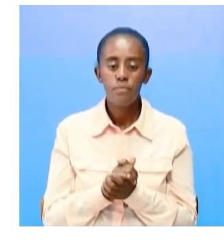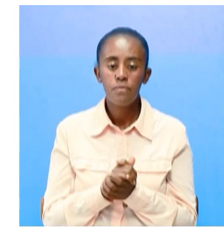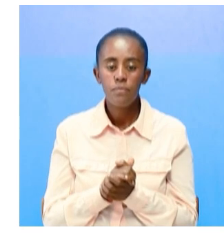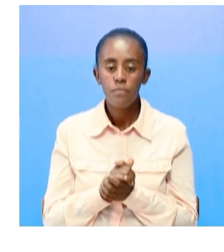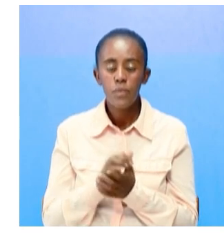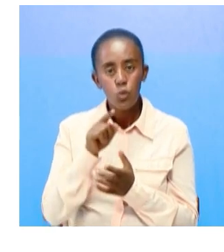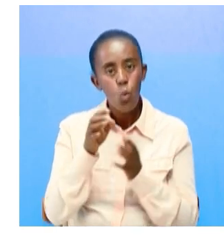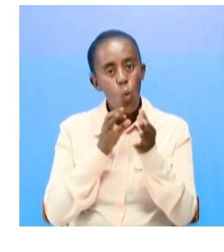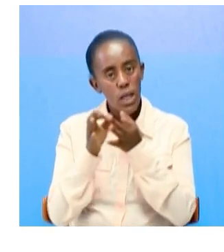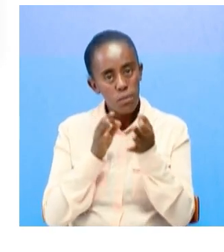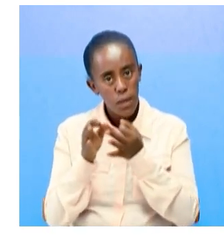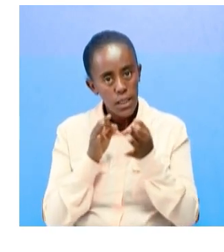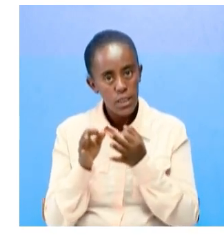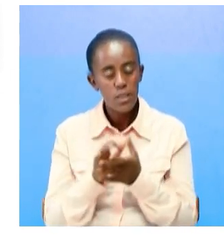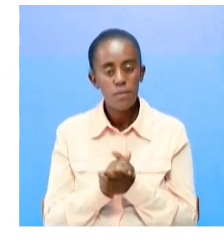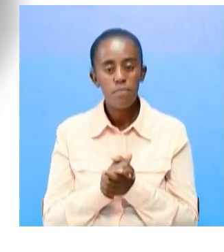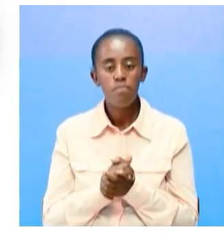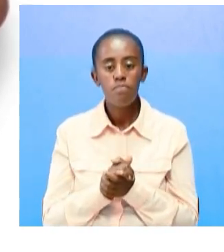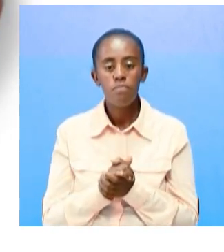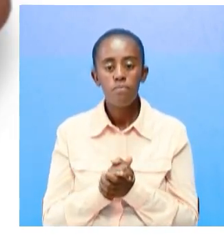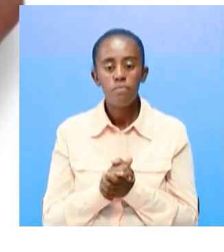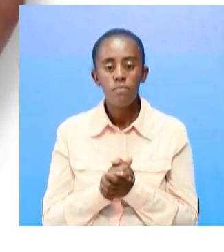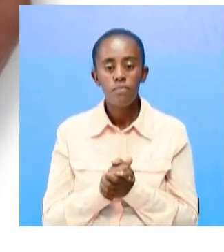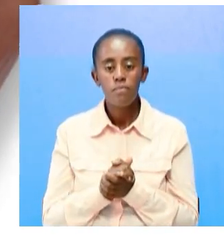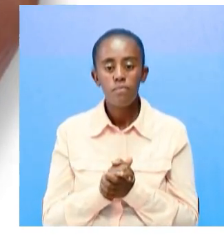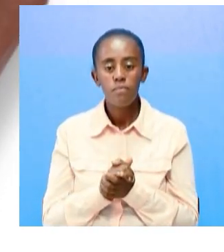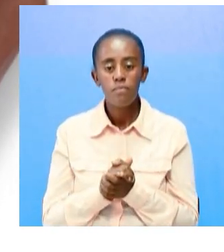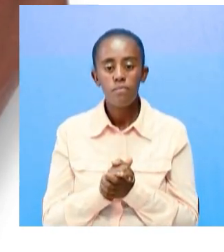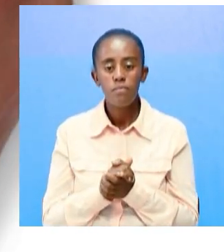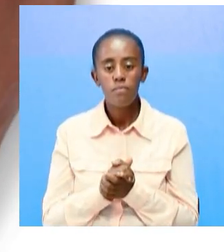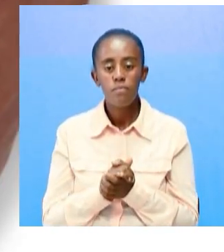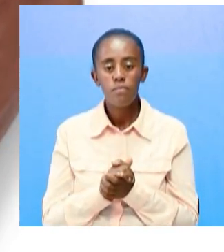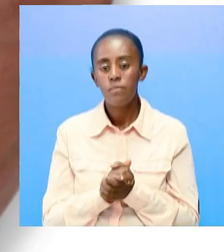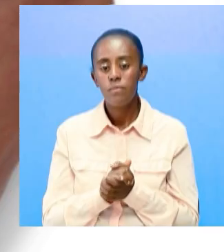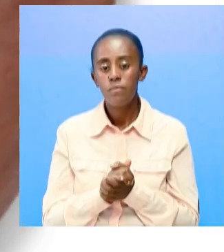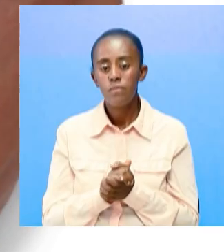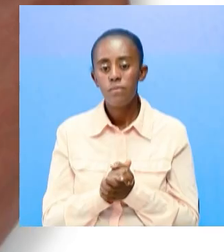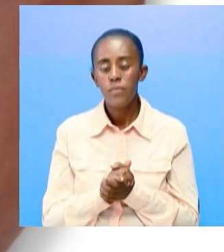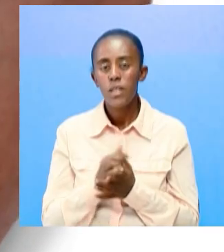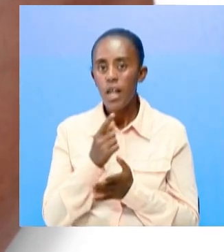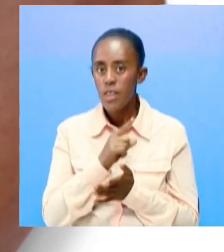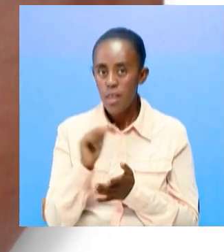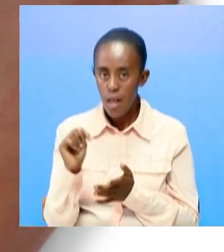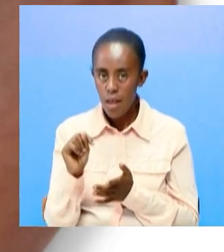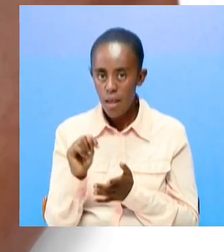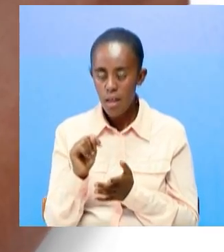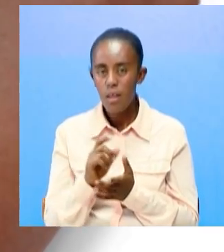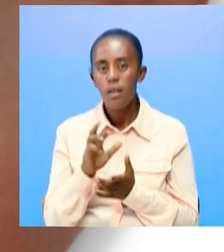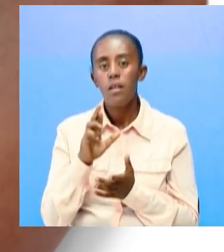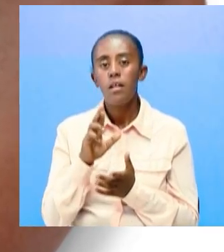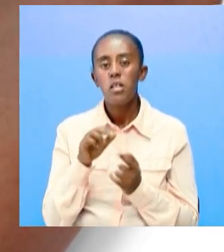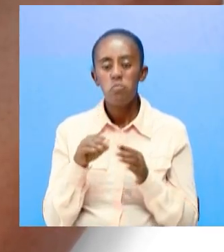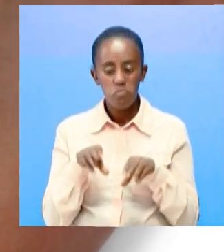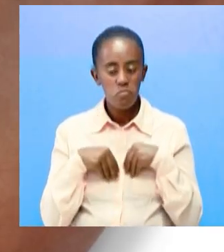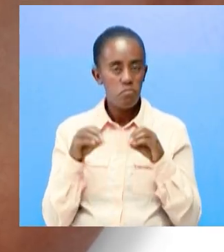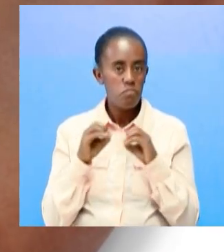you express the refusal